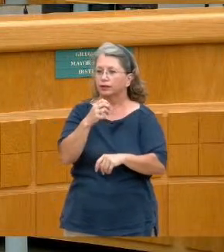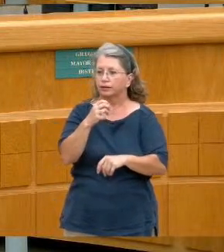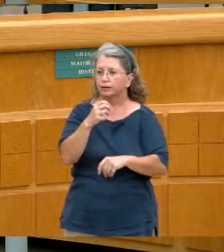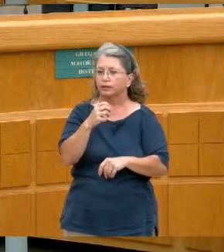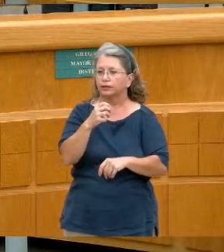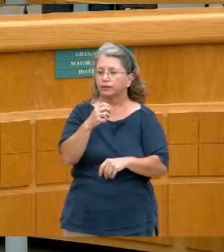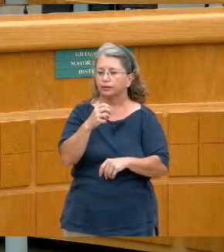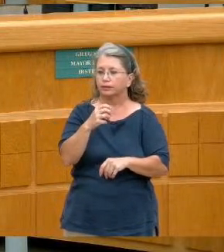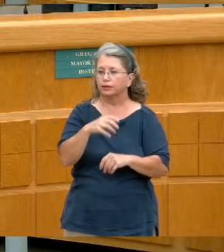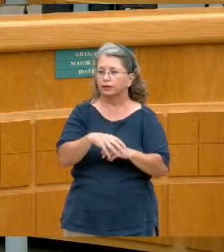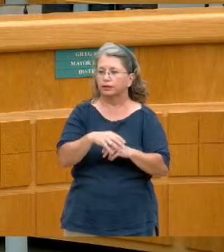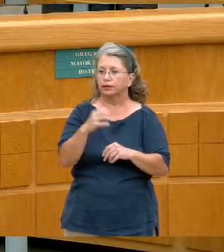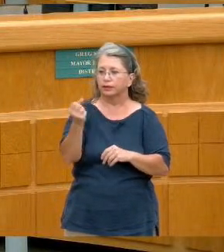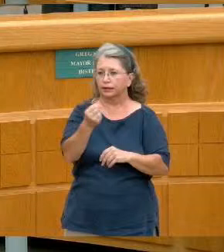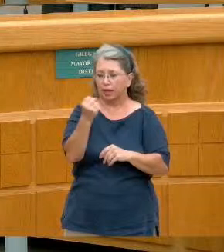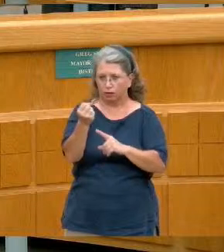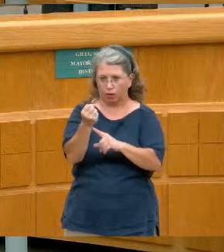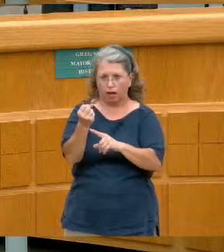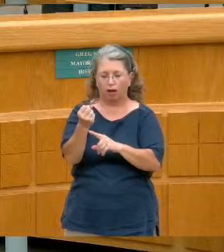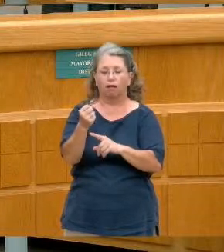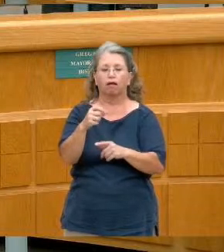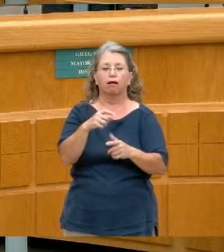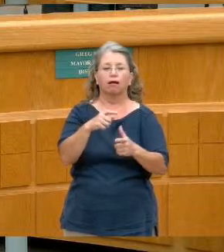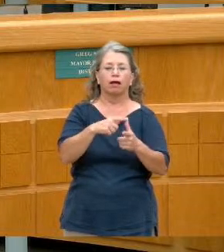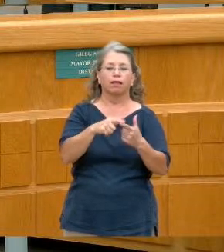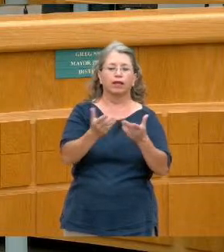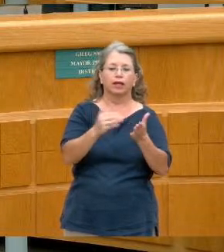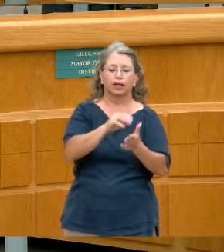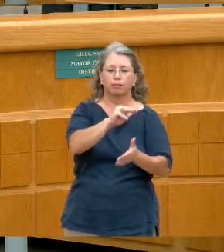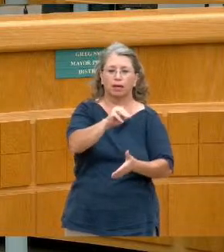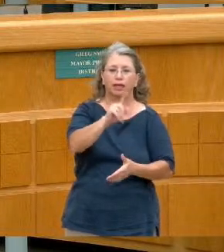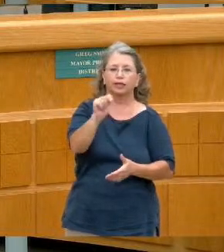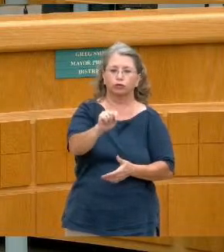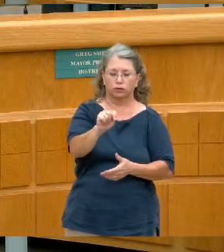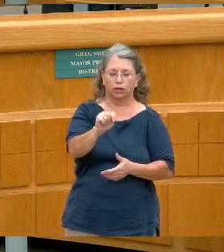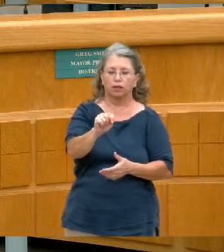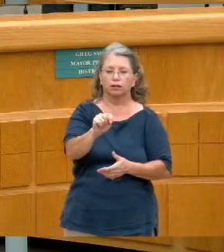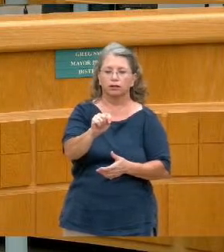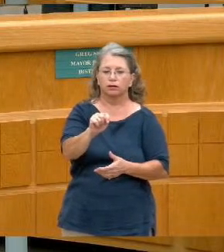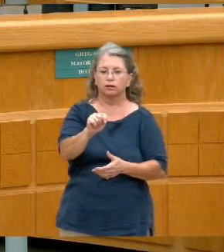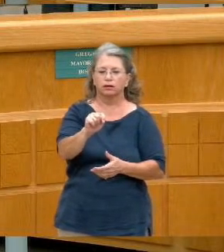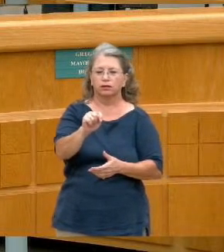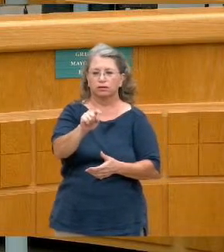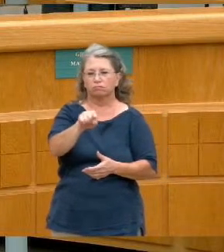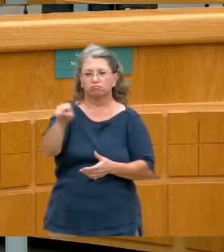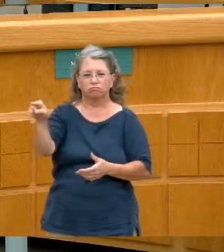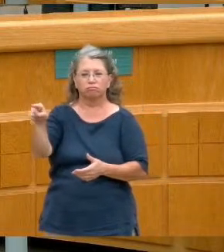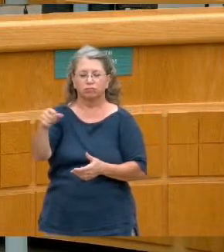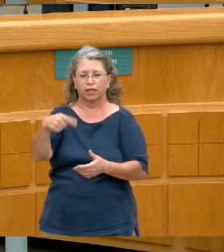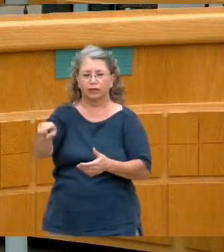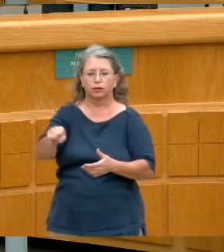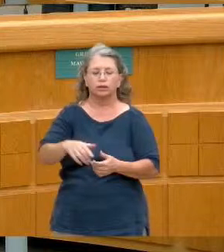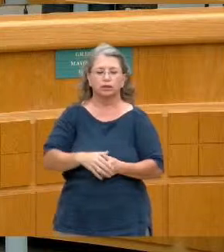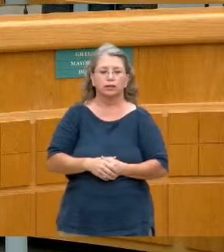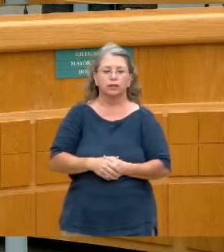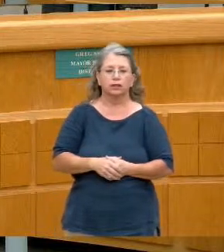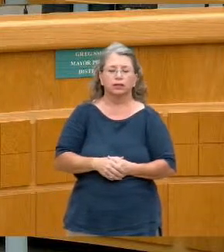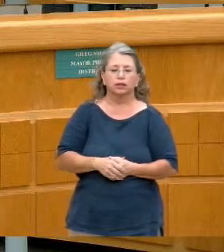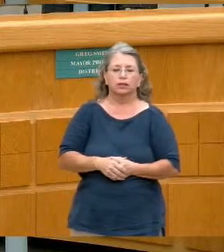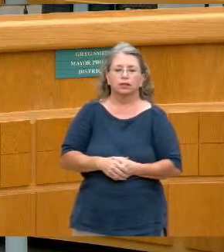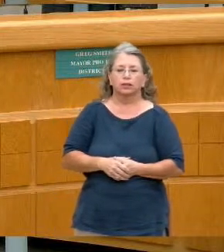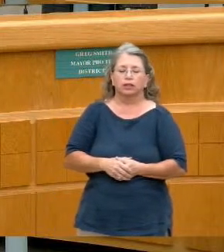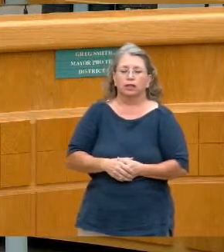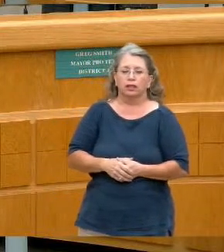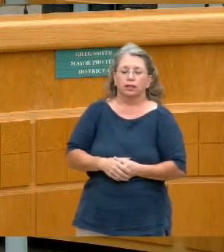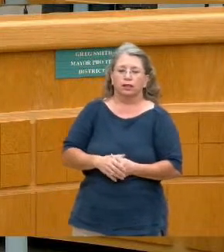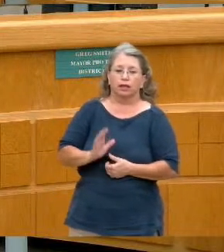Okay, so just Saturday there'll be testing, and then on Monday, Tuesday of next week, and a few other days. But our practice had been to